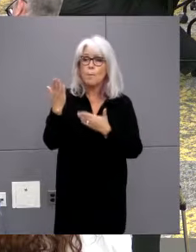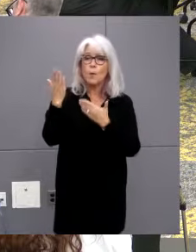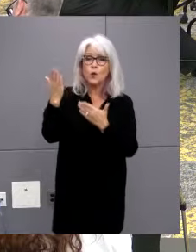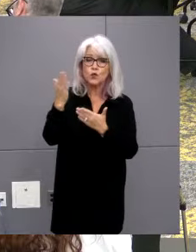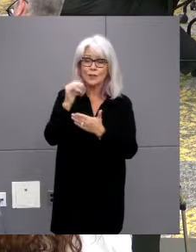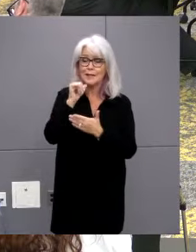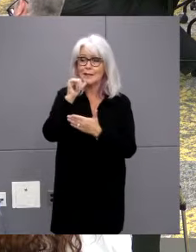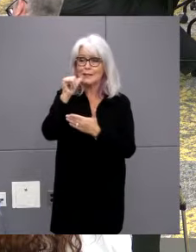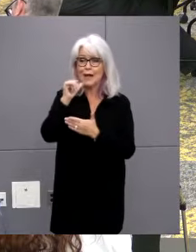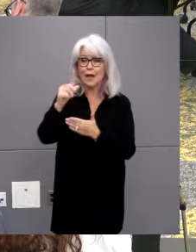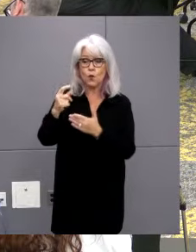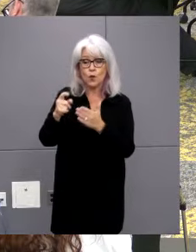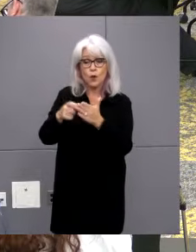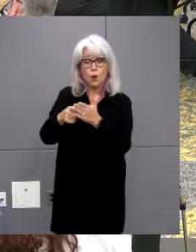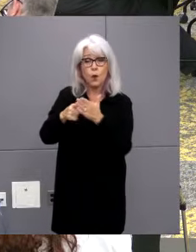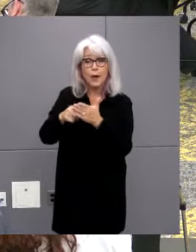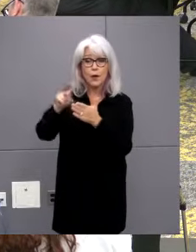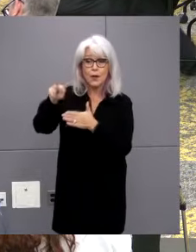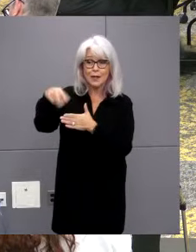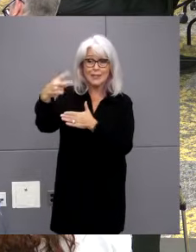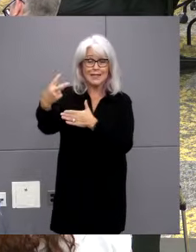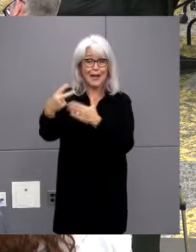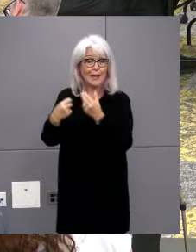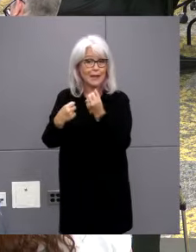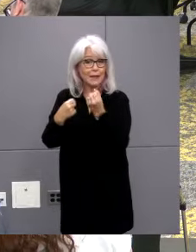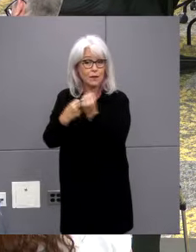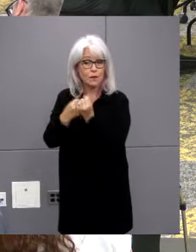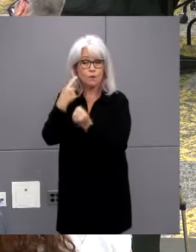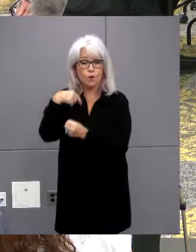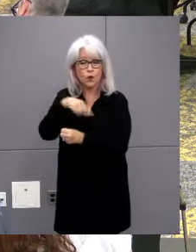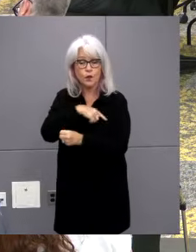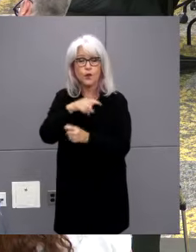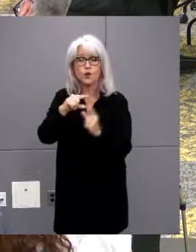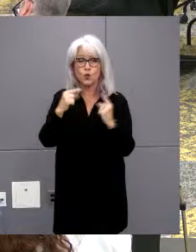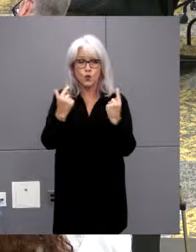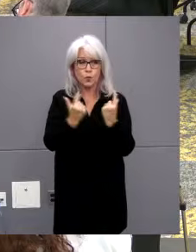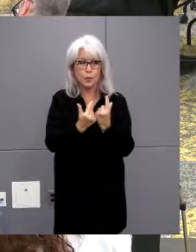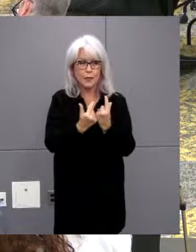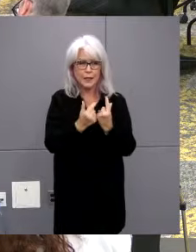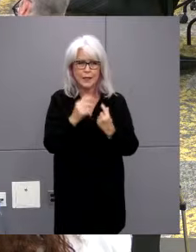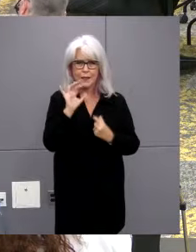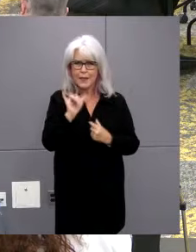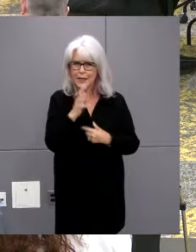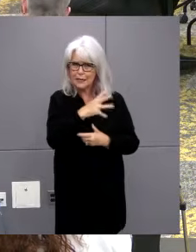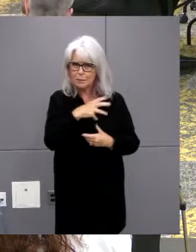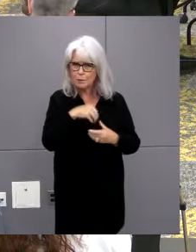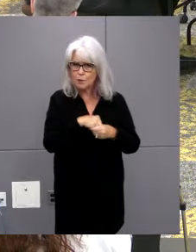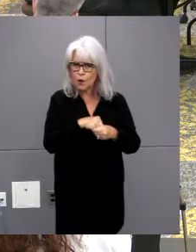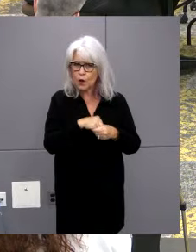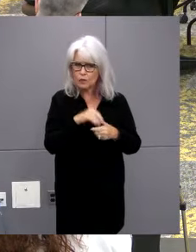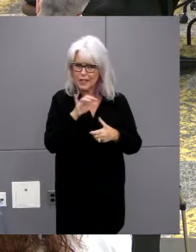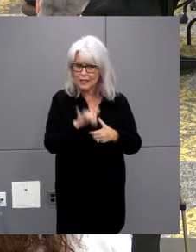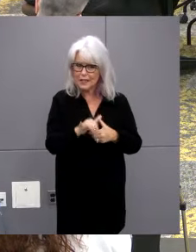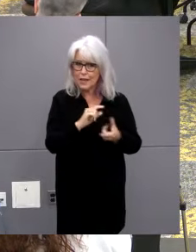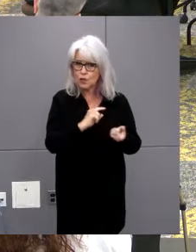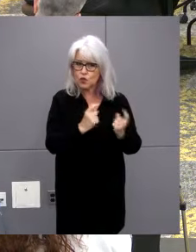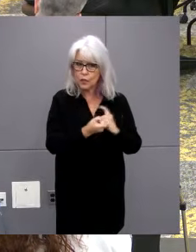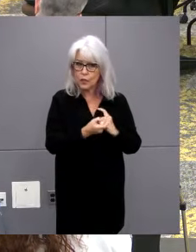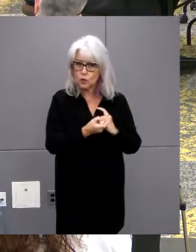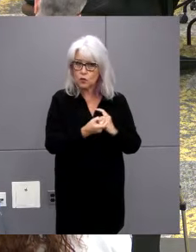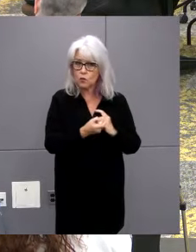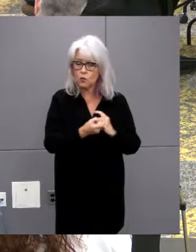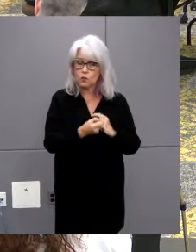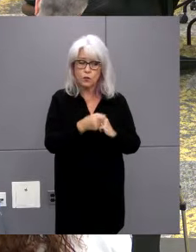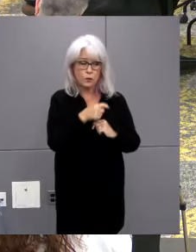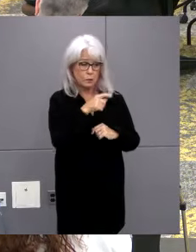second to be considered by the group. That's part of the ethos of this. Has that changed now? I believe